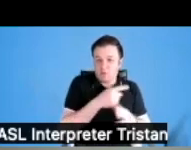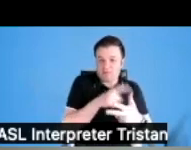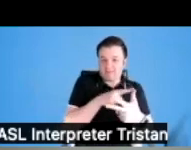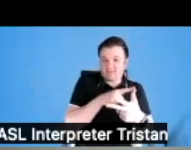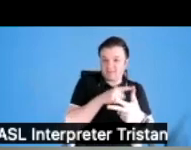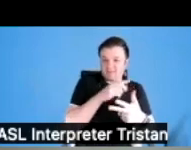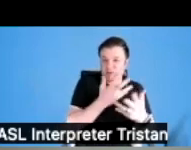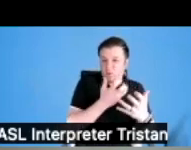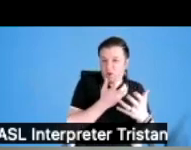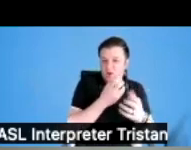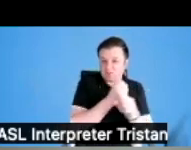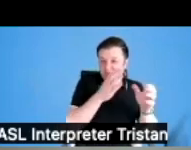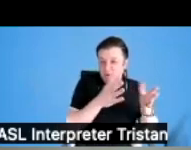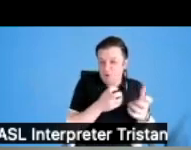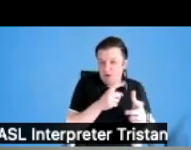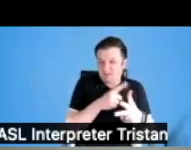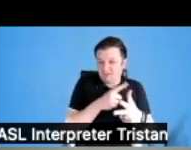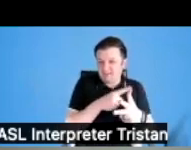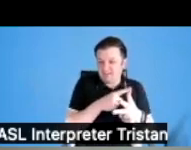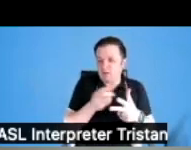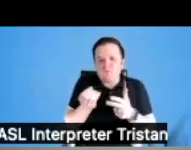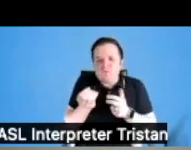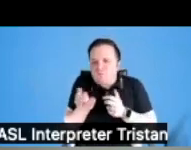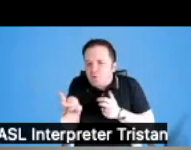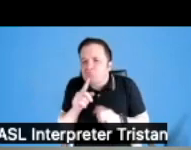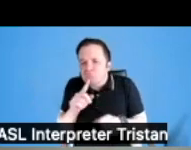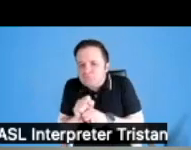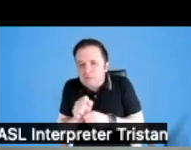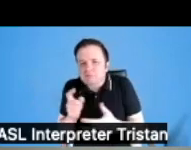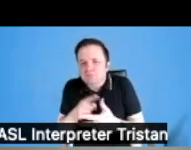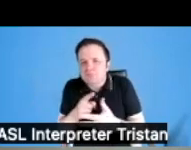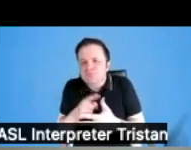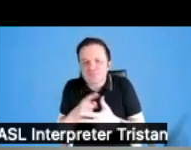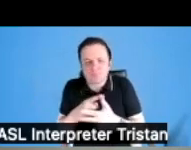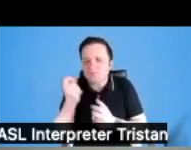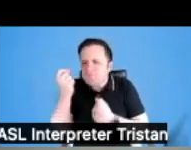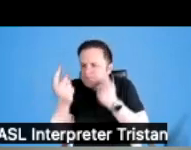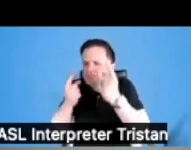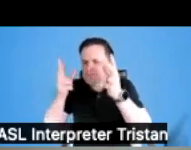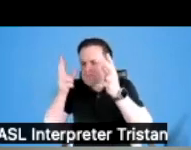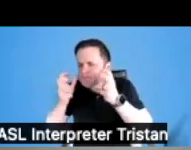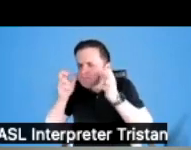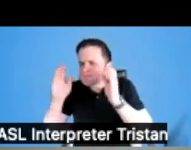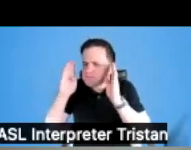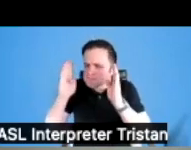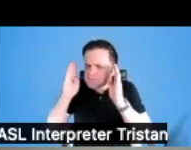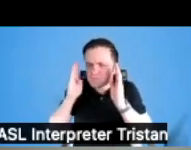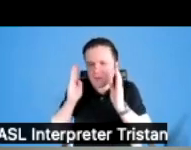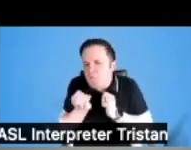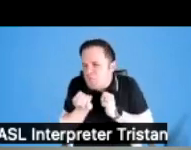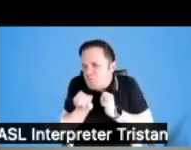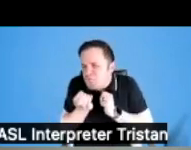they sought, which is empathic and non-judgmental listening. This was very much the minority of responses.